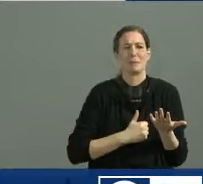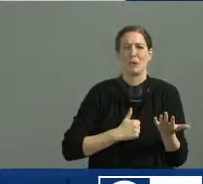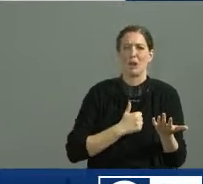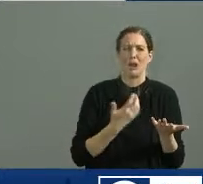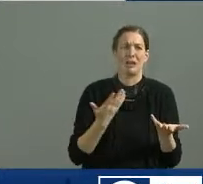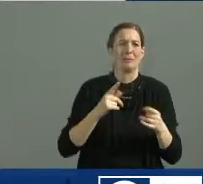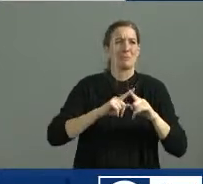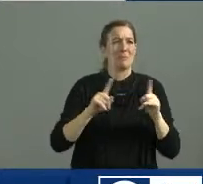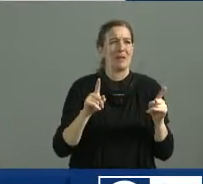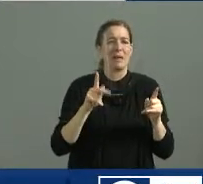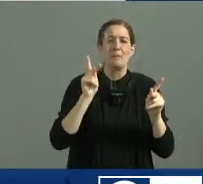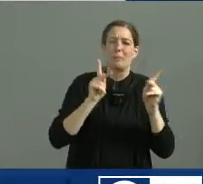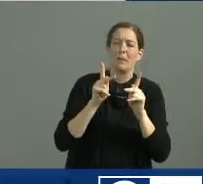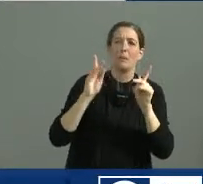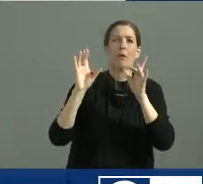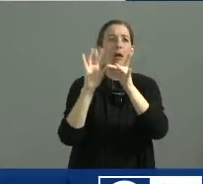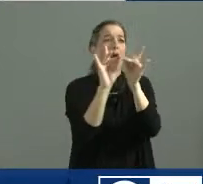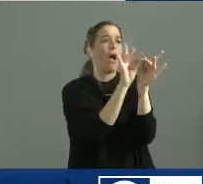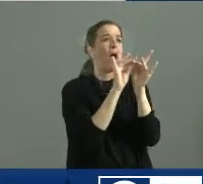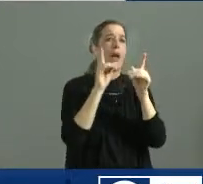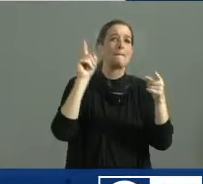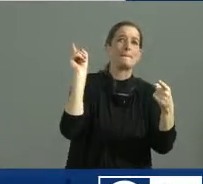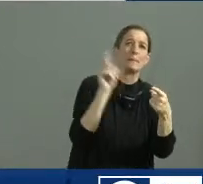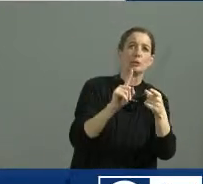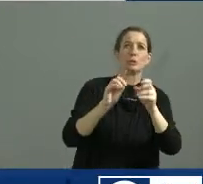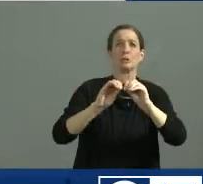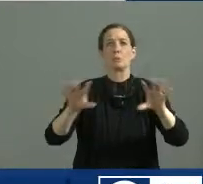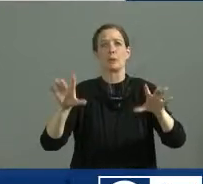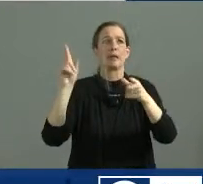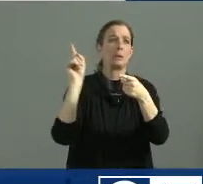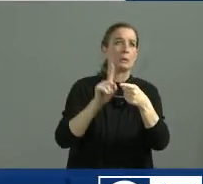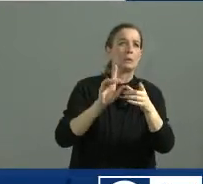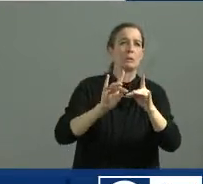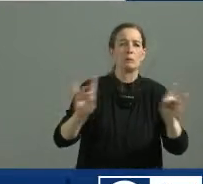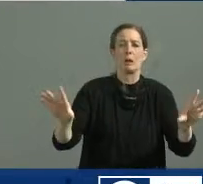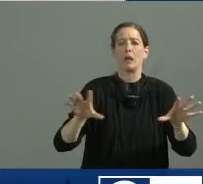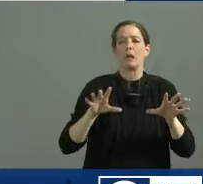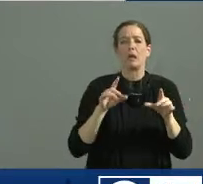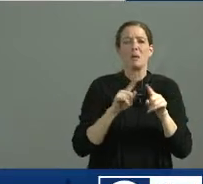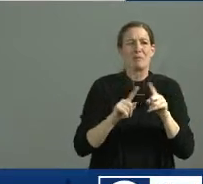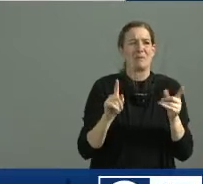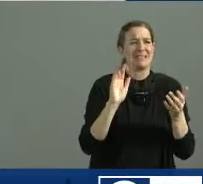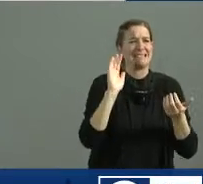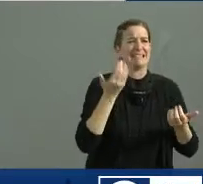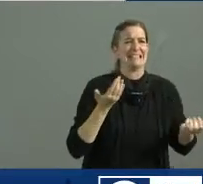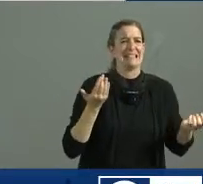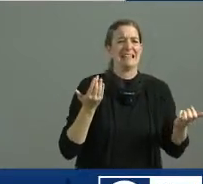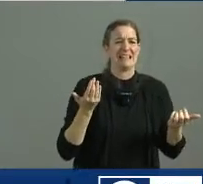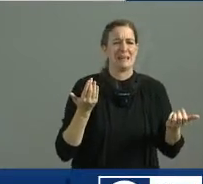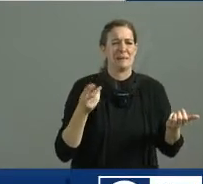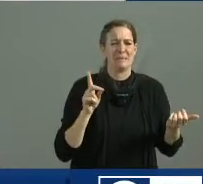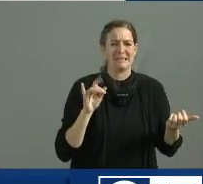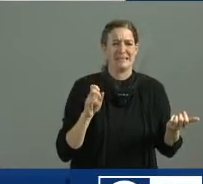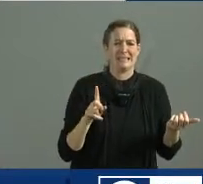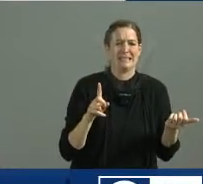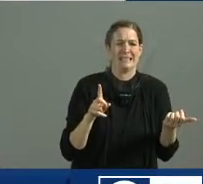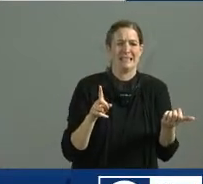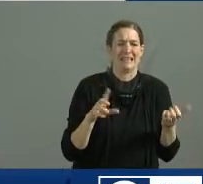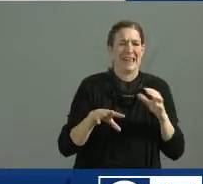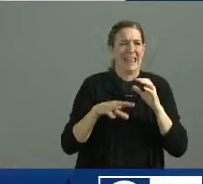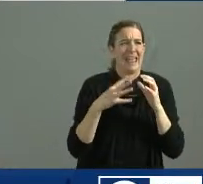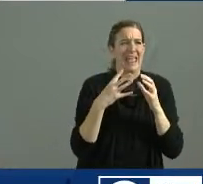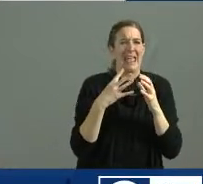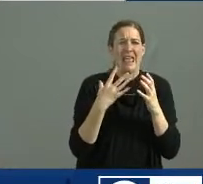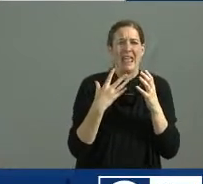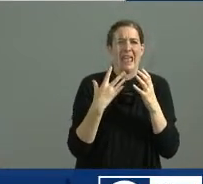about mitigation and this and that, but it does seem like at some point it got to the point where it was out of control, whether that be because